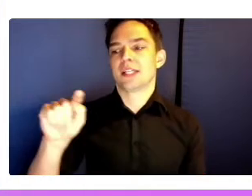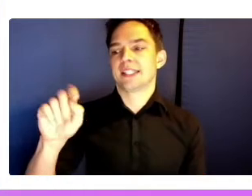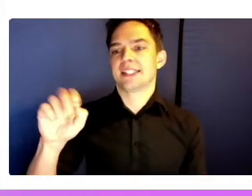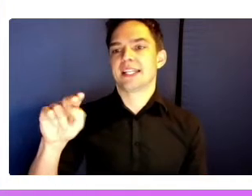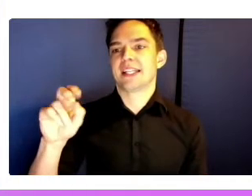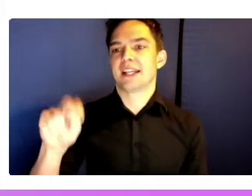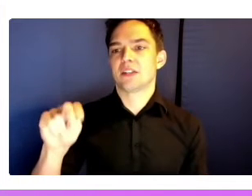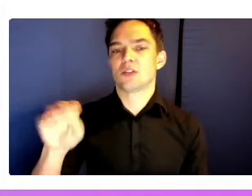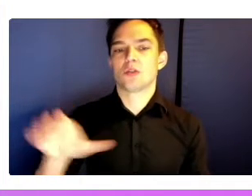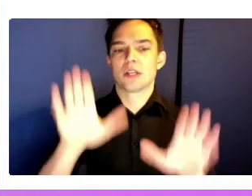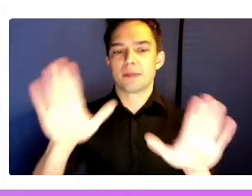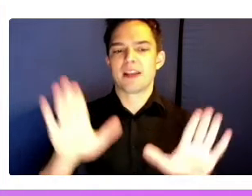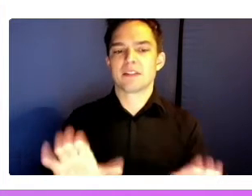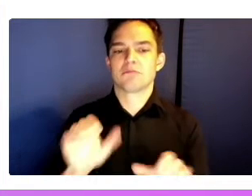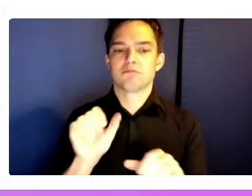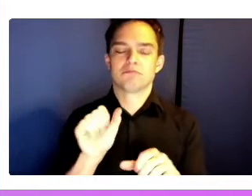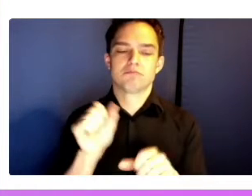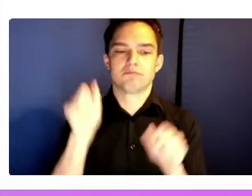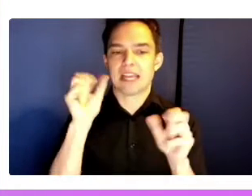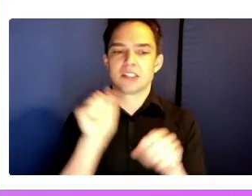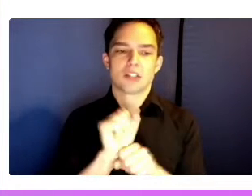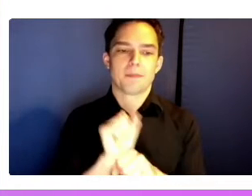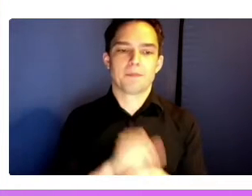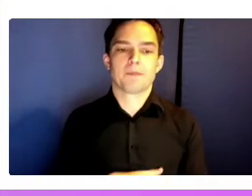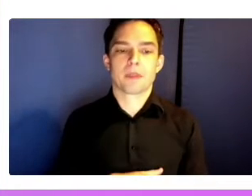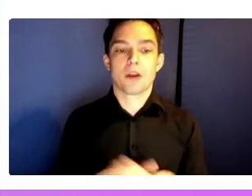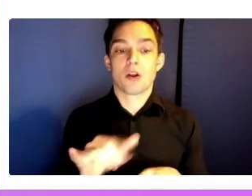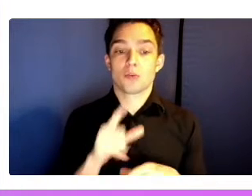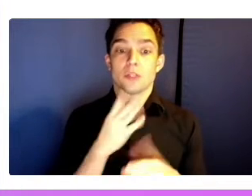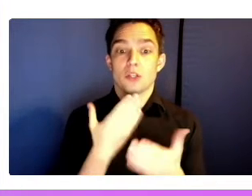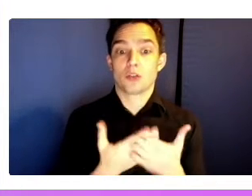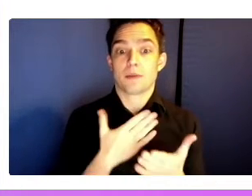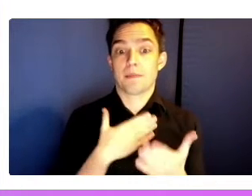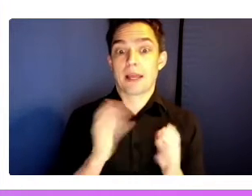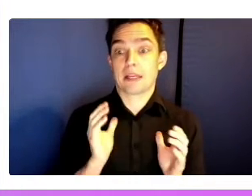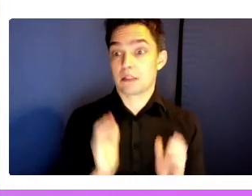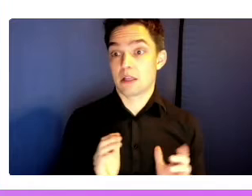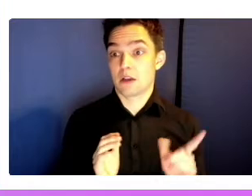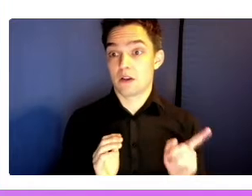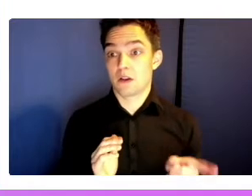job, but it's also really good because my client,